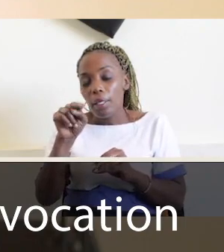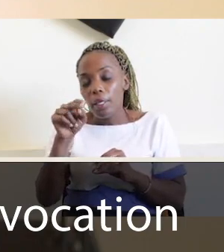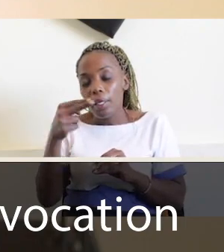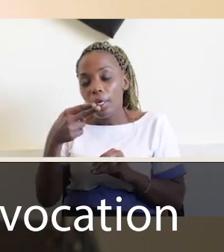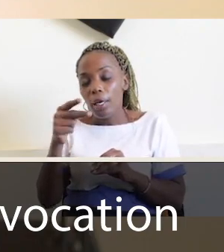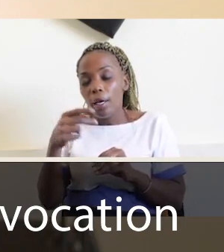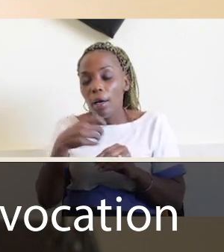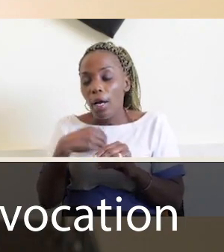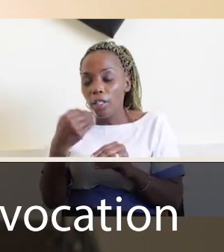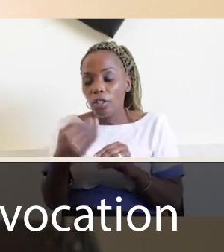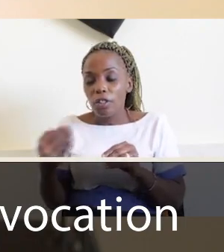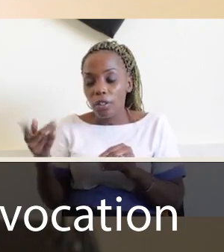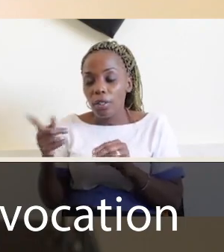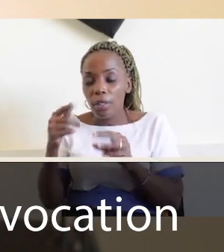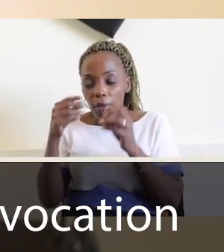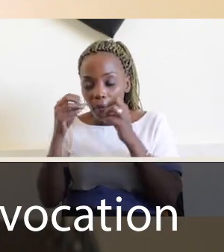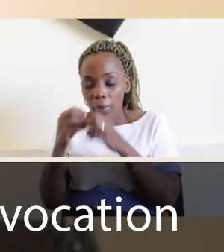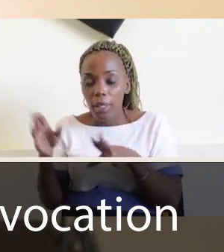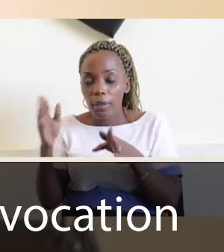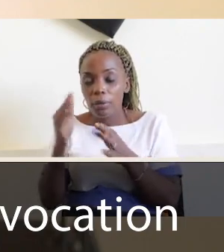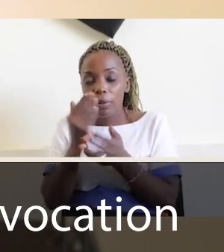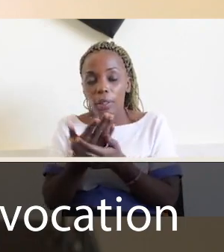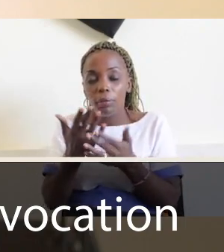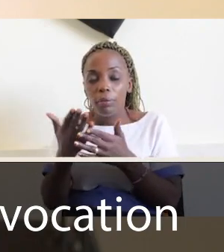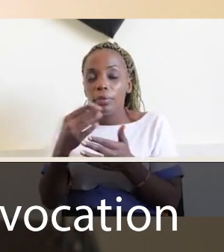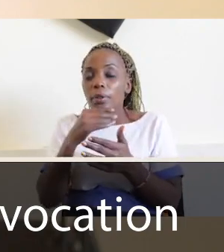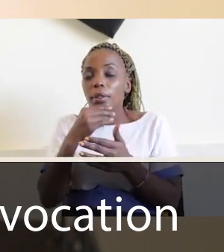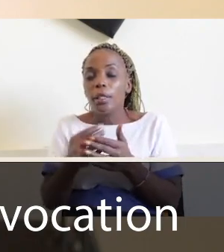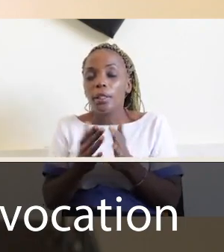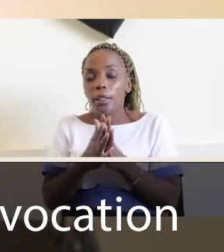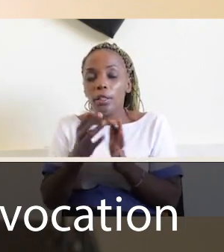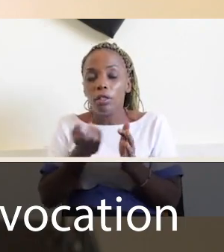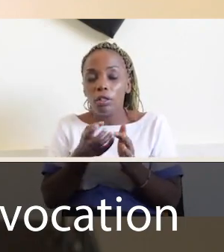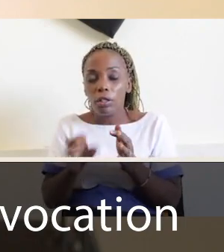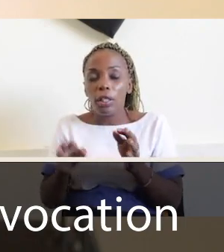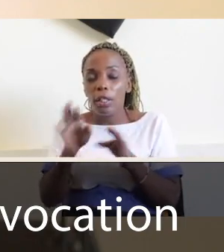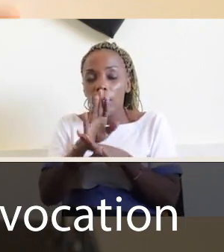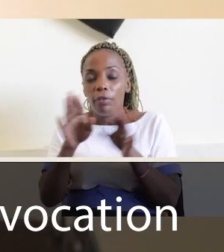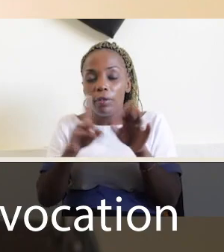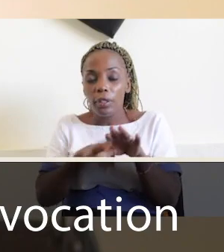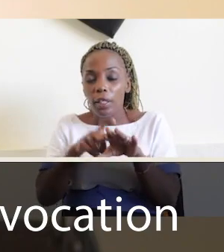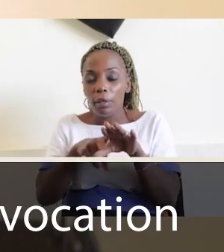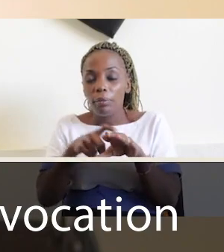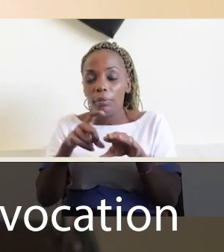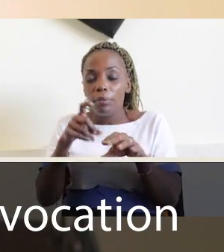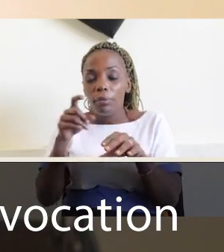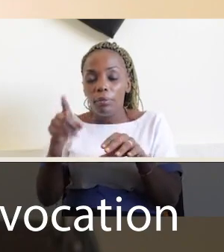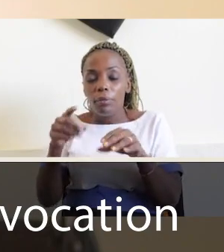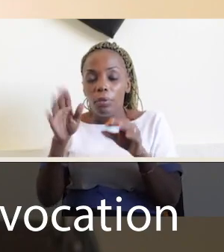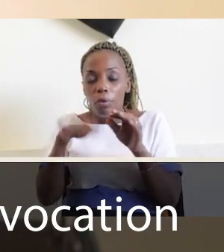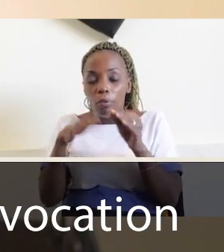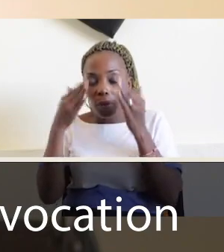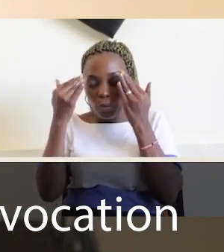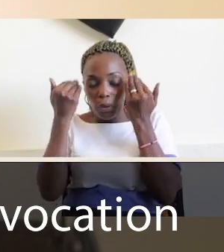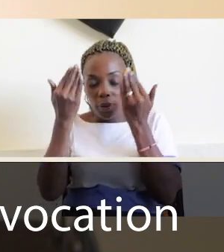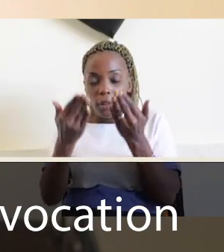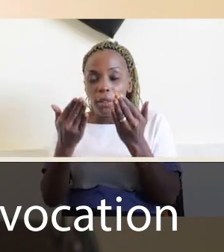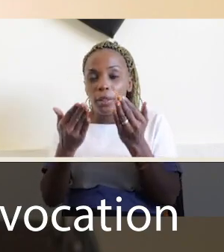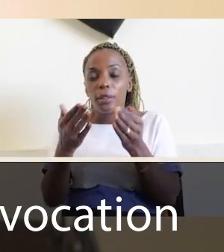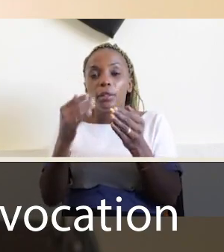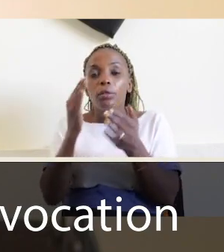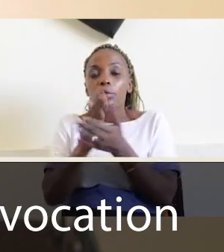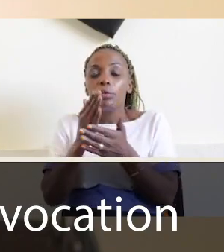had children. She was blessed with sons and daughters. And so every time she was taunting Hannah, she was provoking